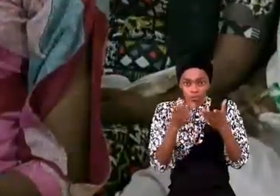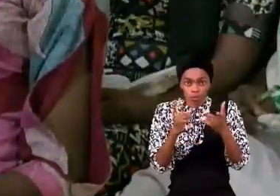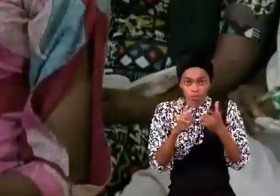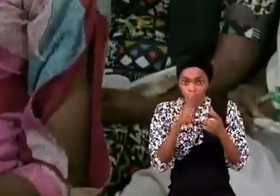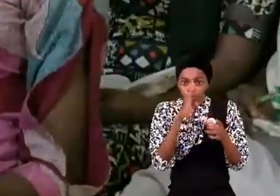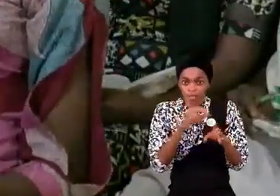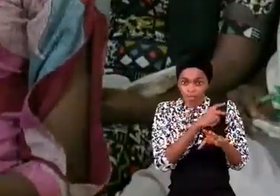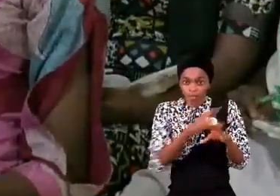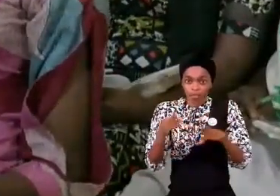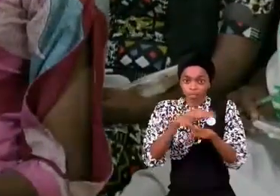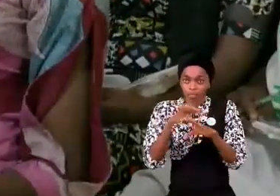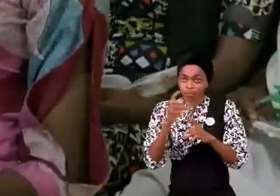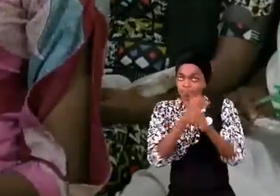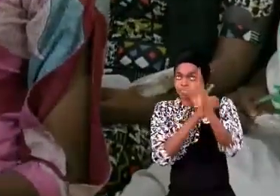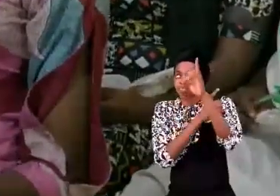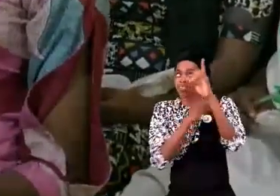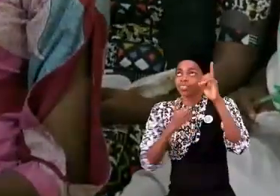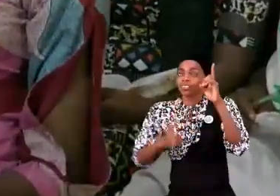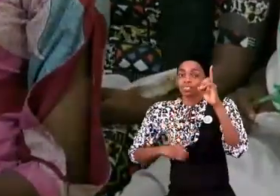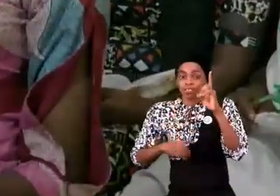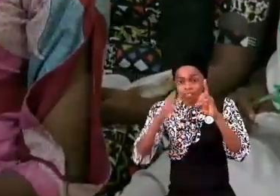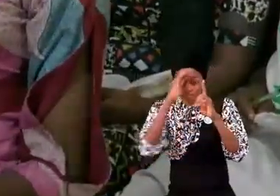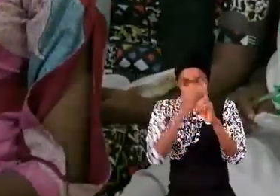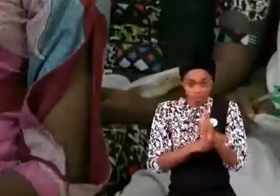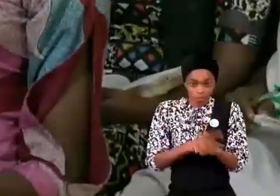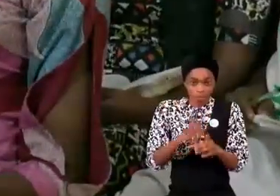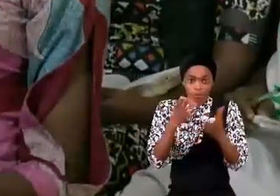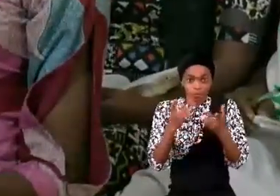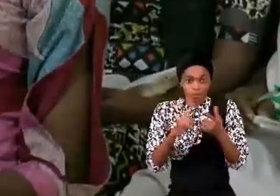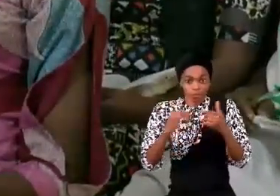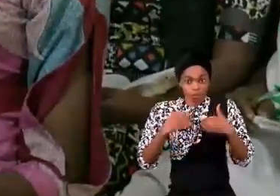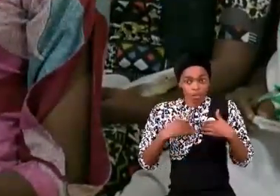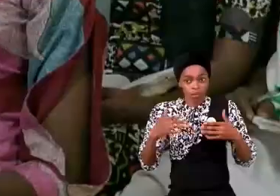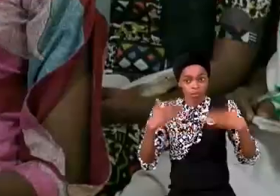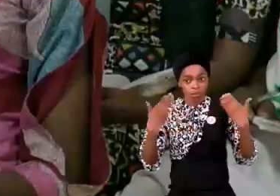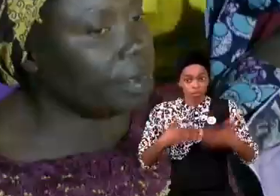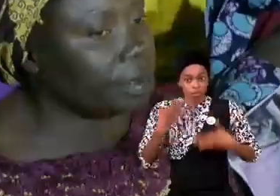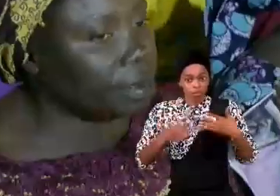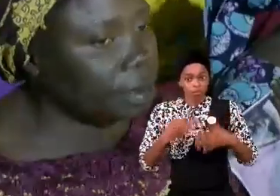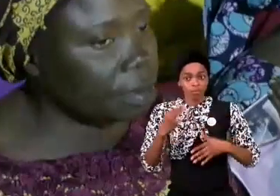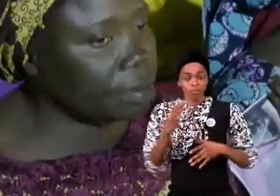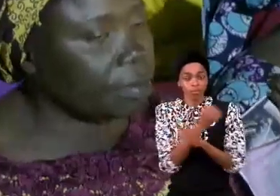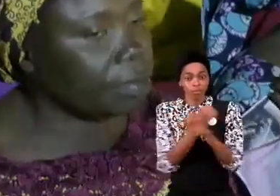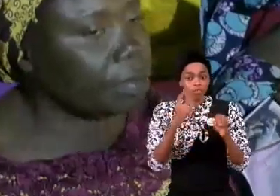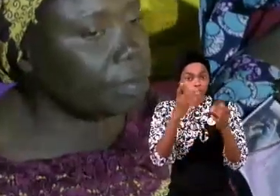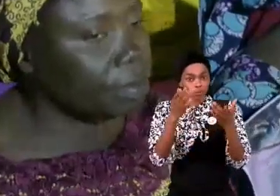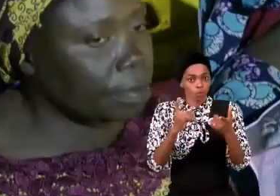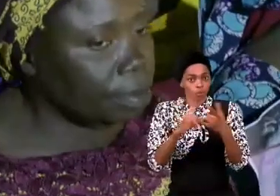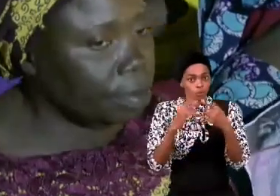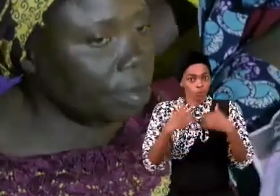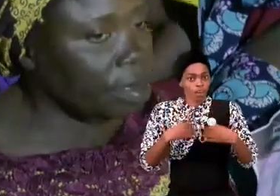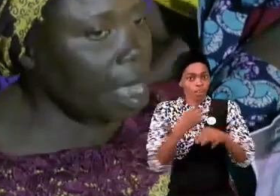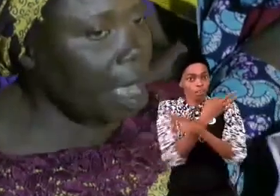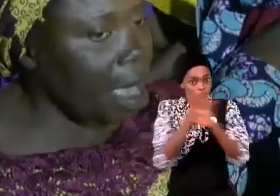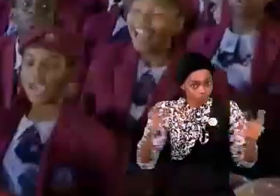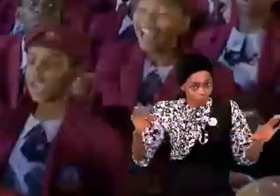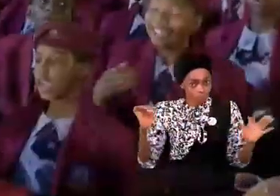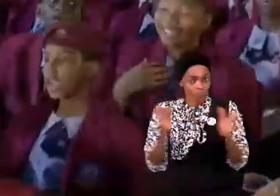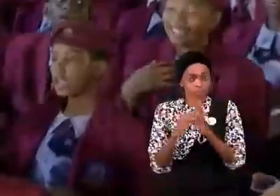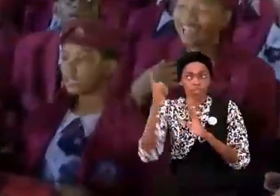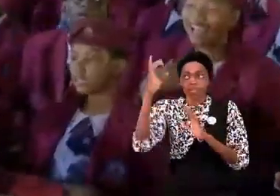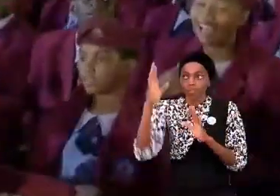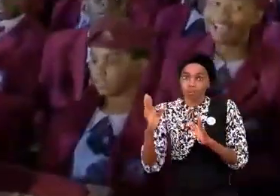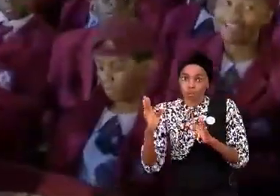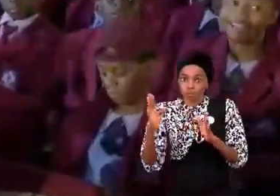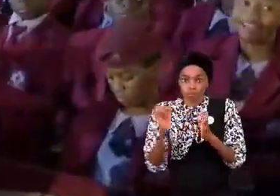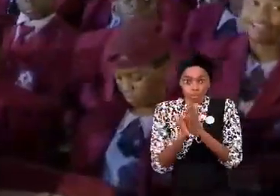salvation? Do you want to have the freedom that comes with forgiveness? I say, do you want?